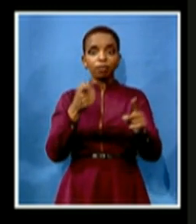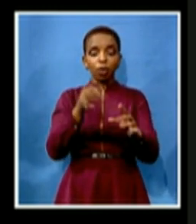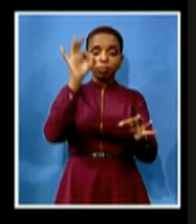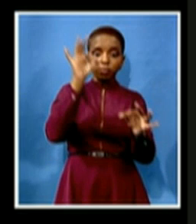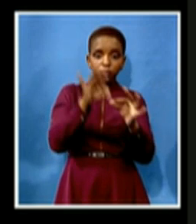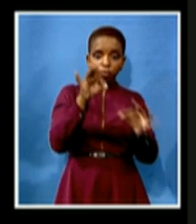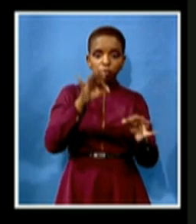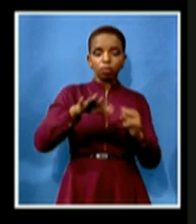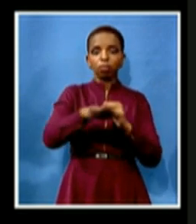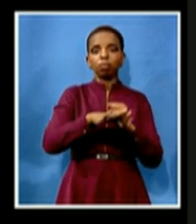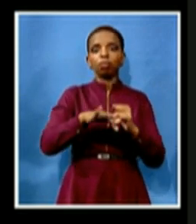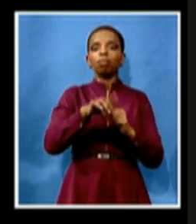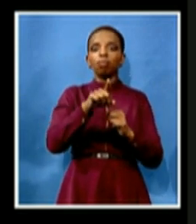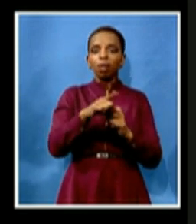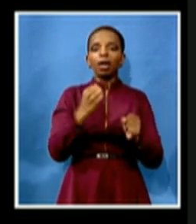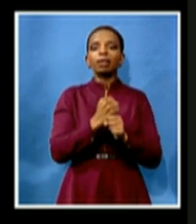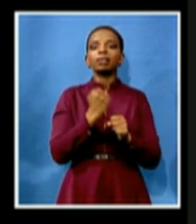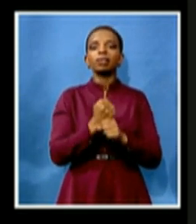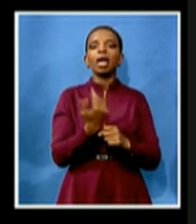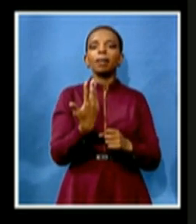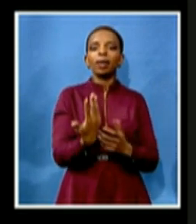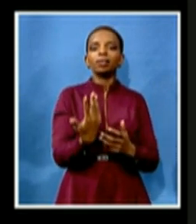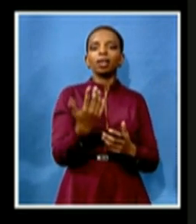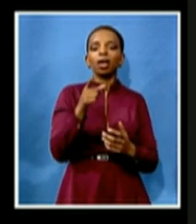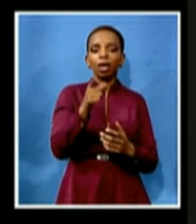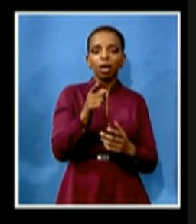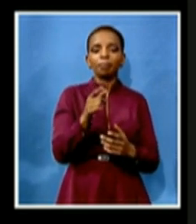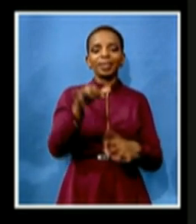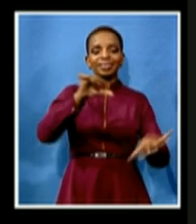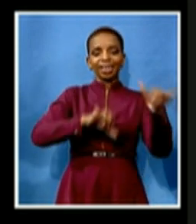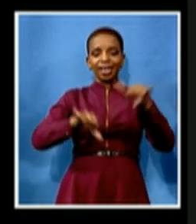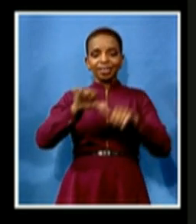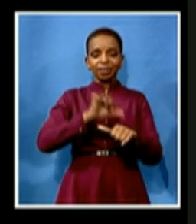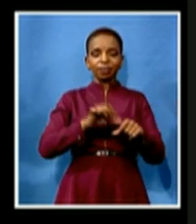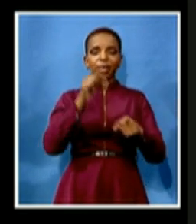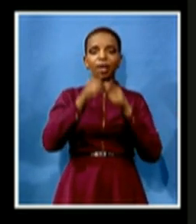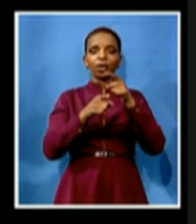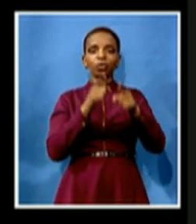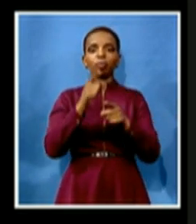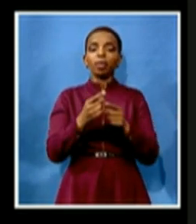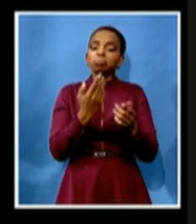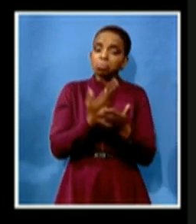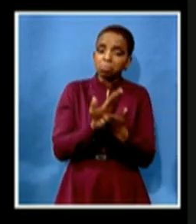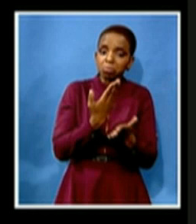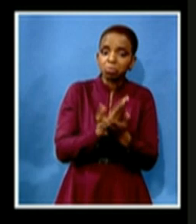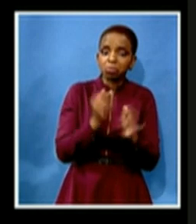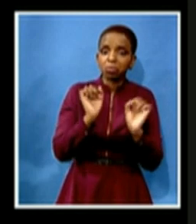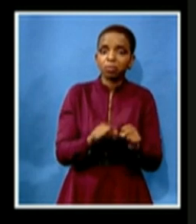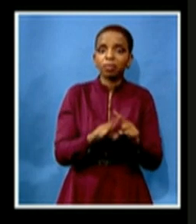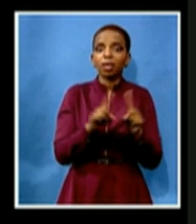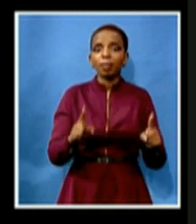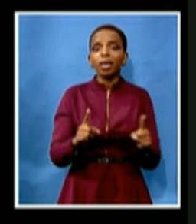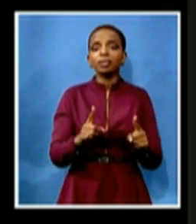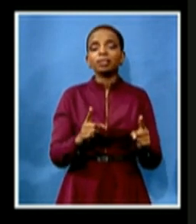scientific argument. It might just be because it also catches quite a lot of nice,